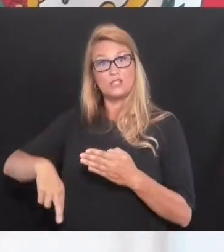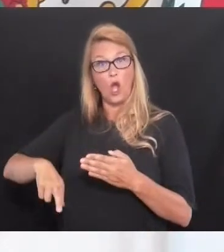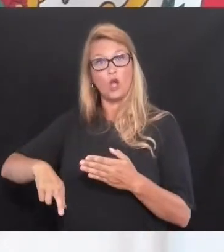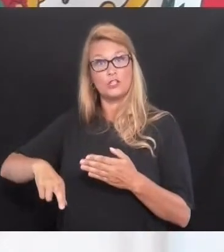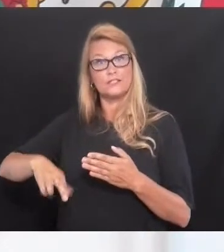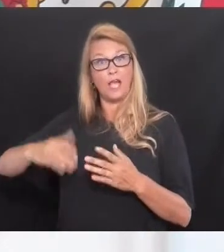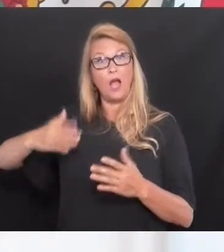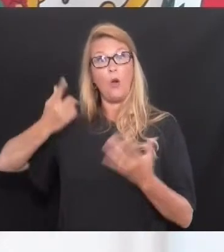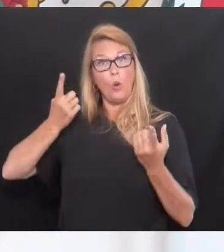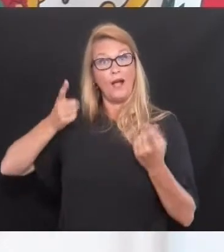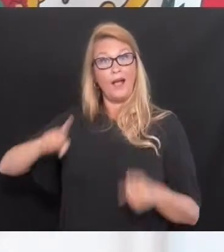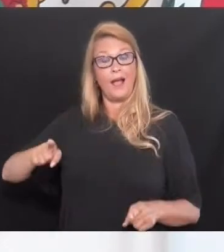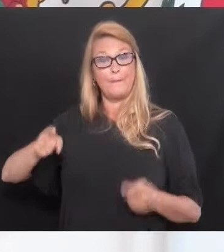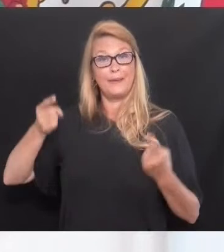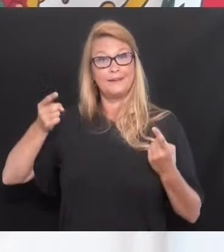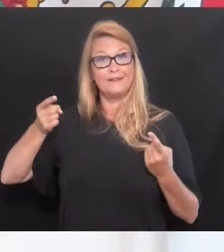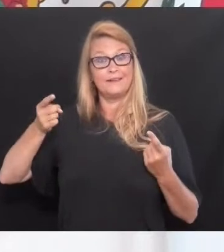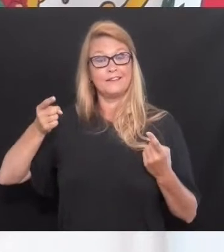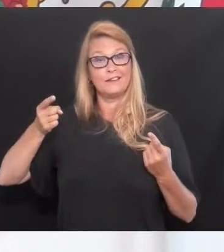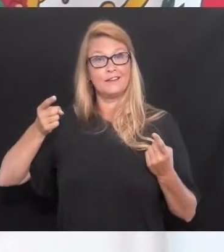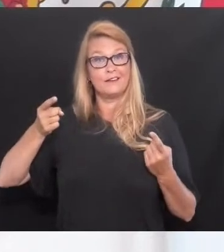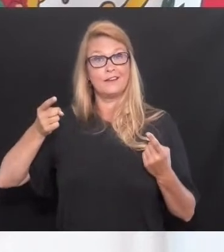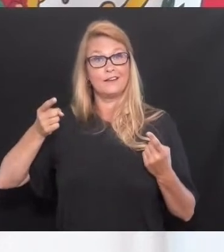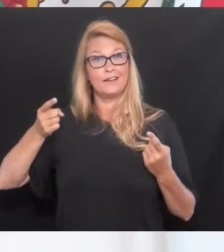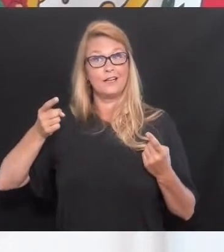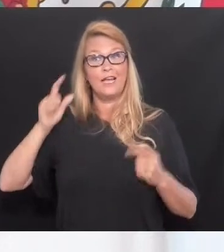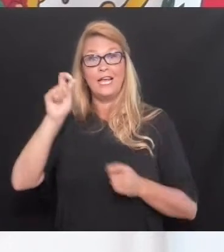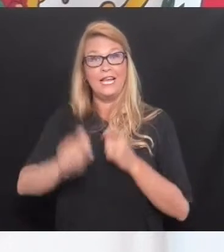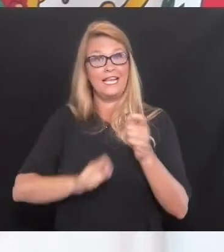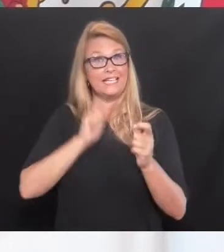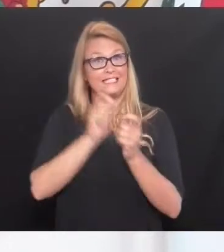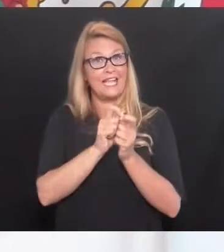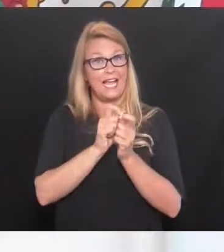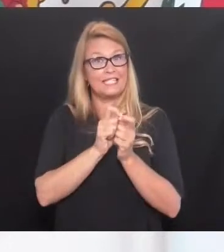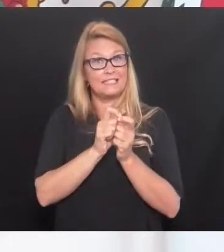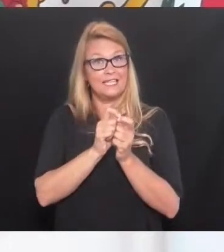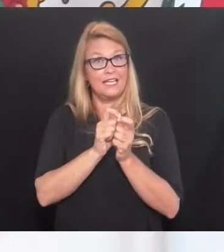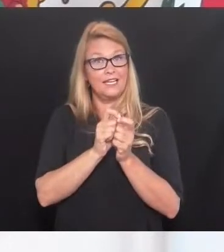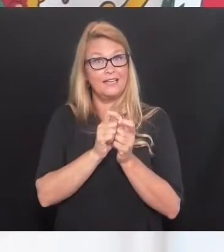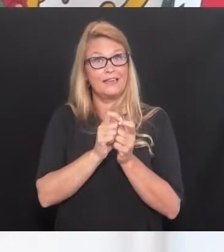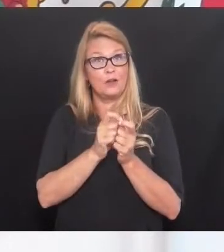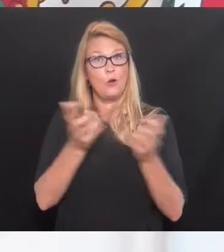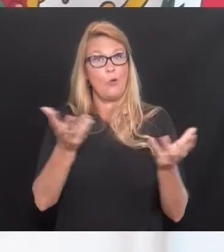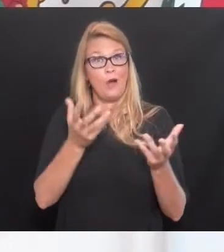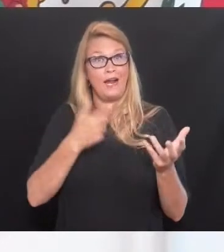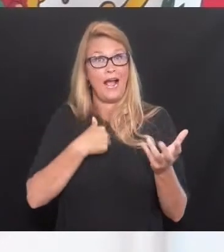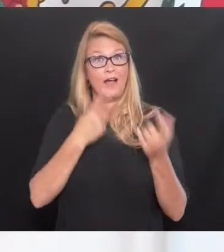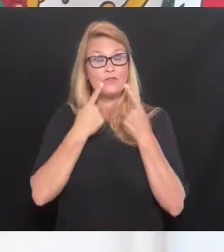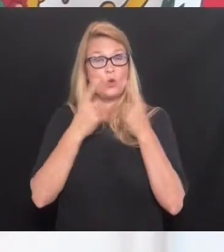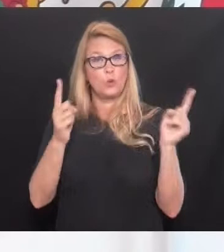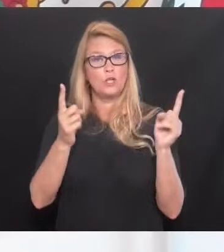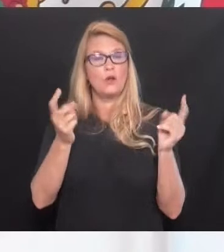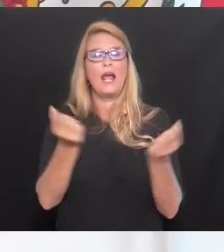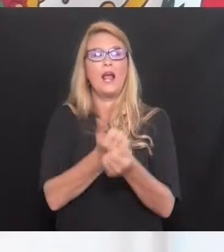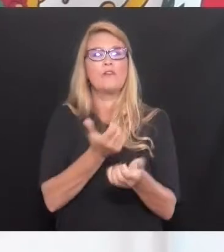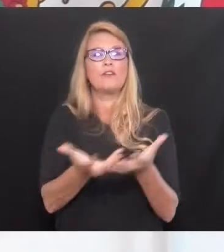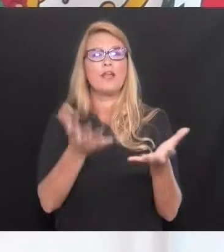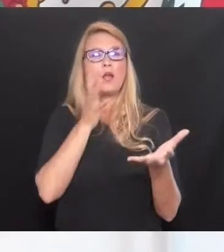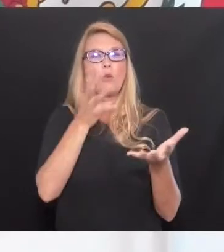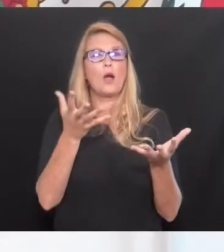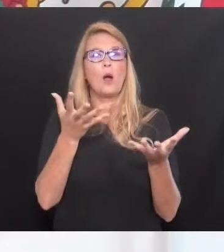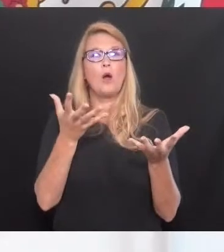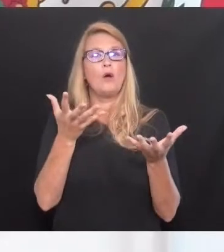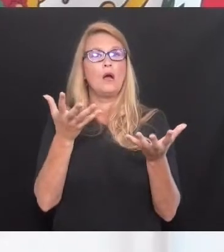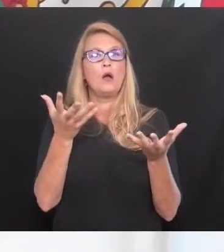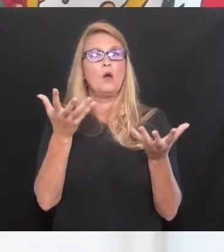final outcomes will be exactly what I've told you they'll be. They'll be worked out. They'll